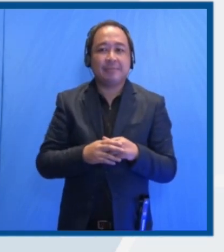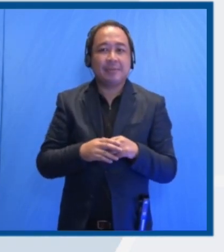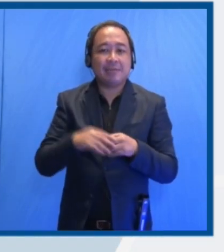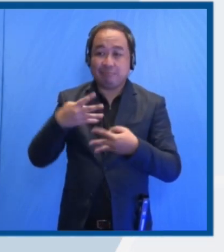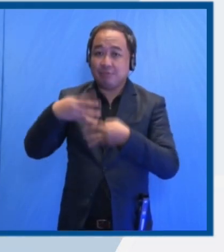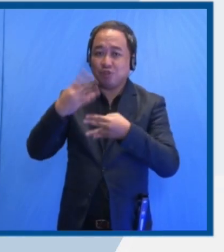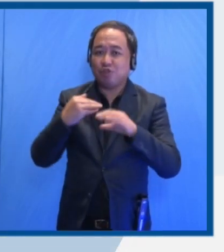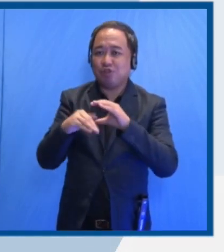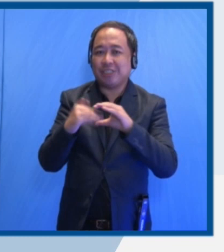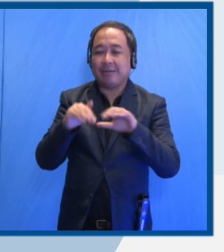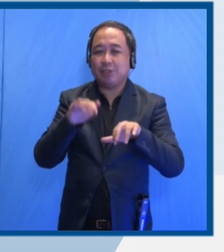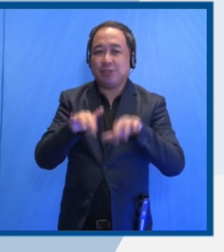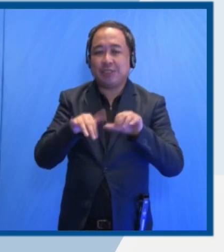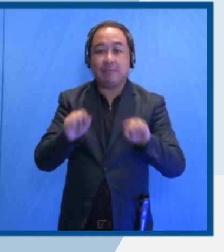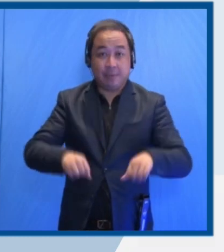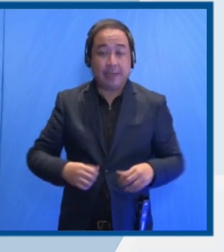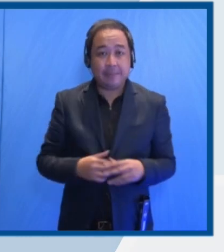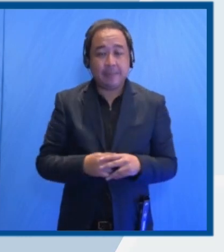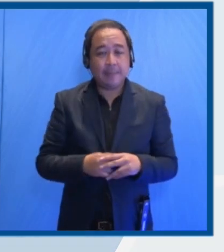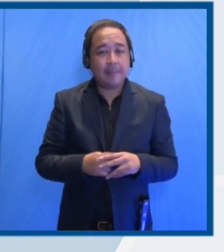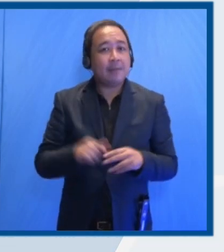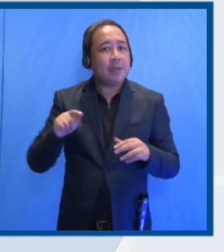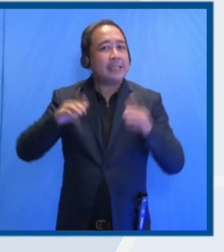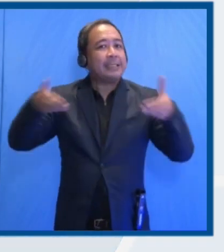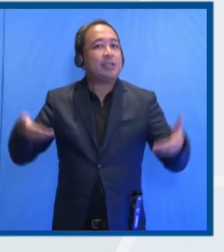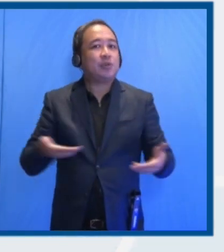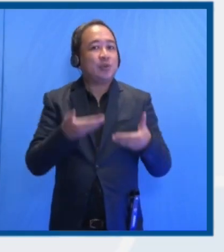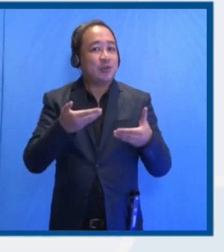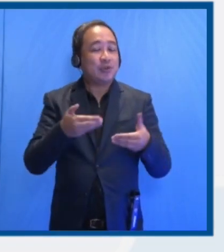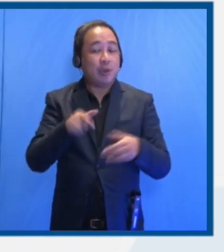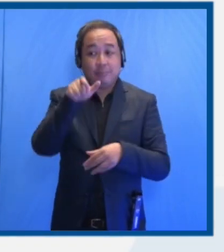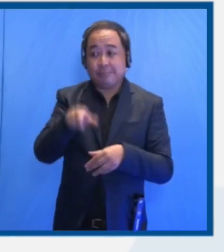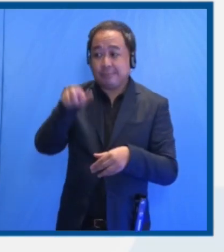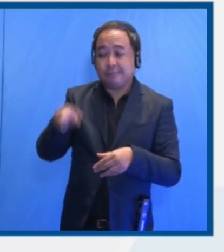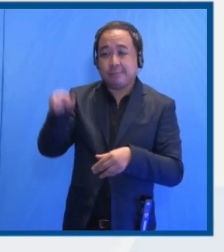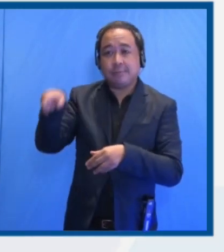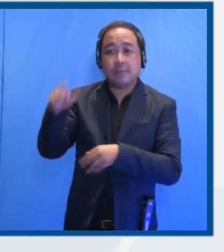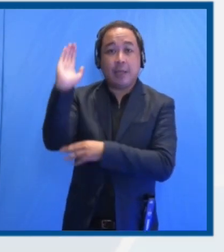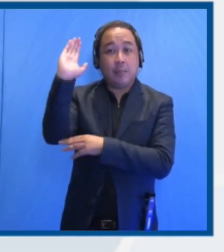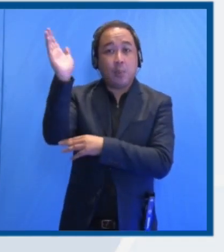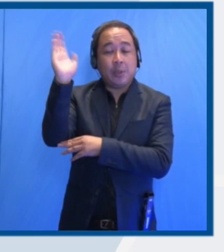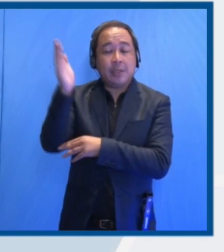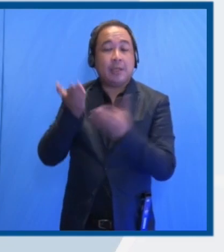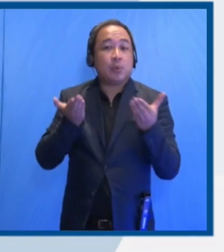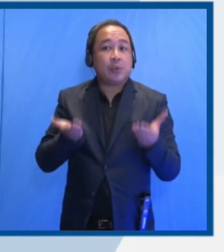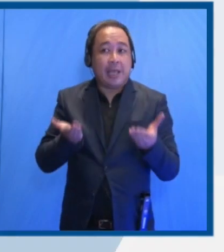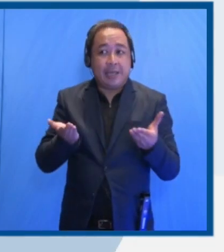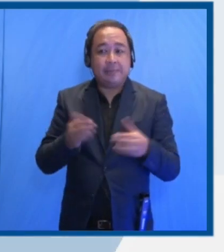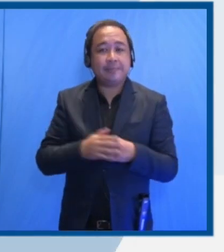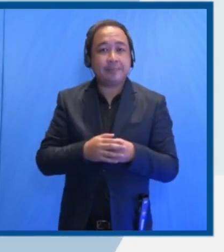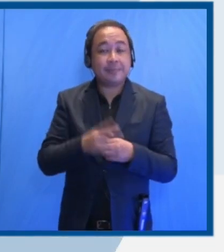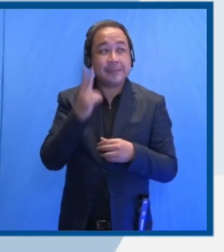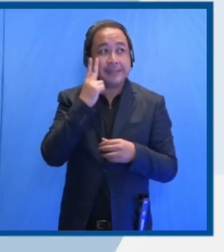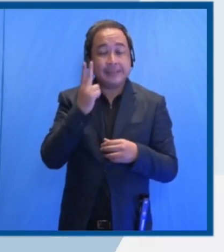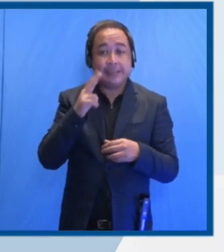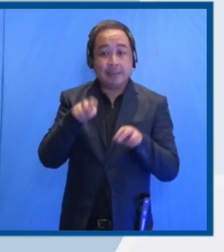introduce our various guests this morning in the panel. So on my left is